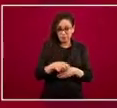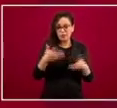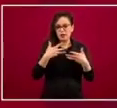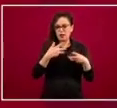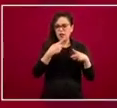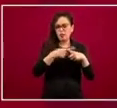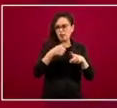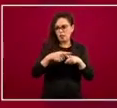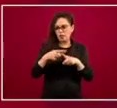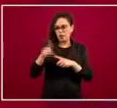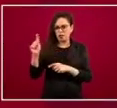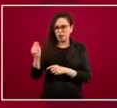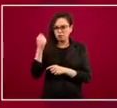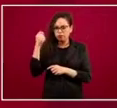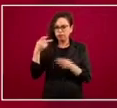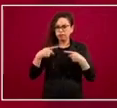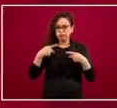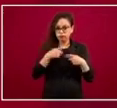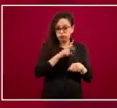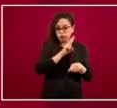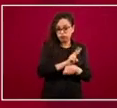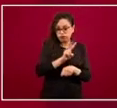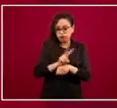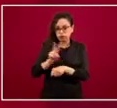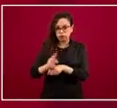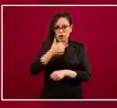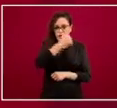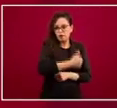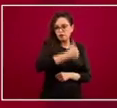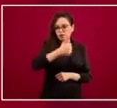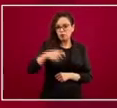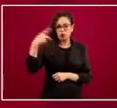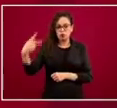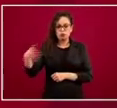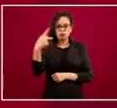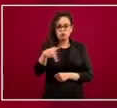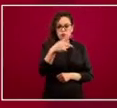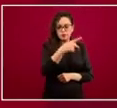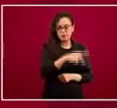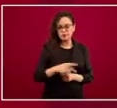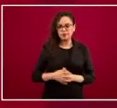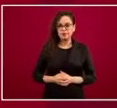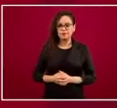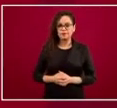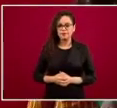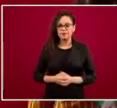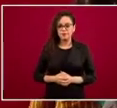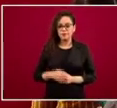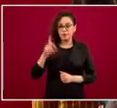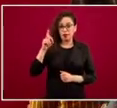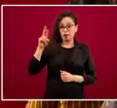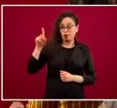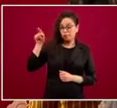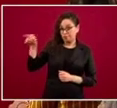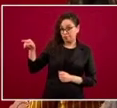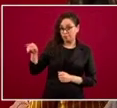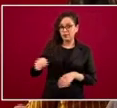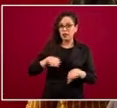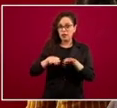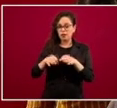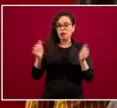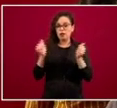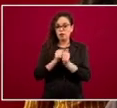This operative command or this technical team have sub-teams and sub-units that are in charge of specific